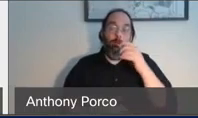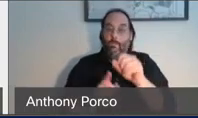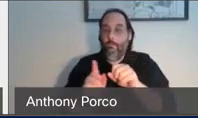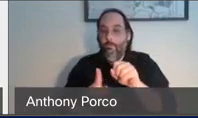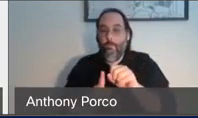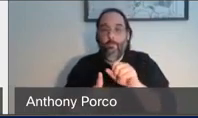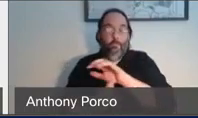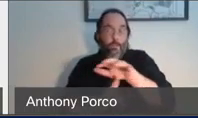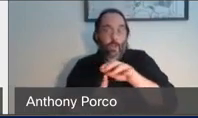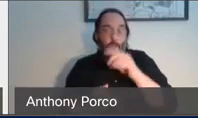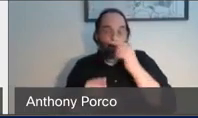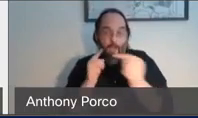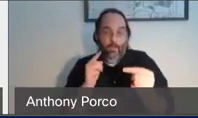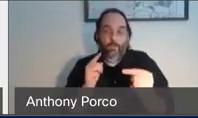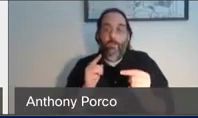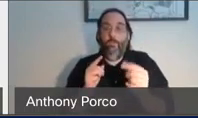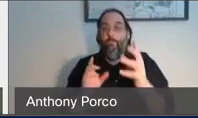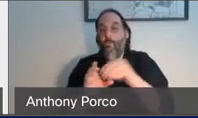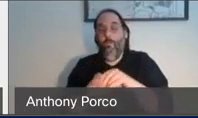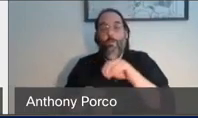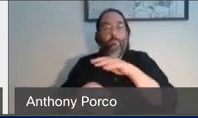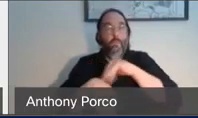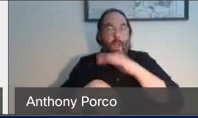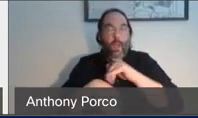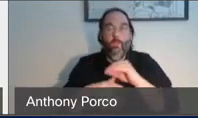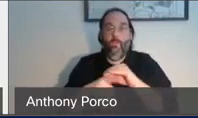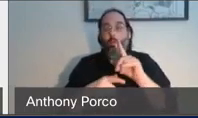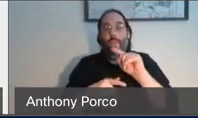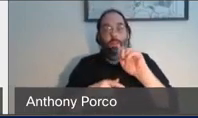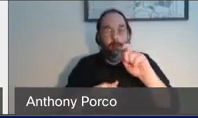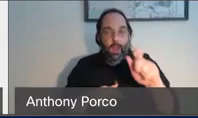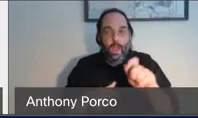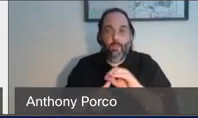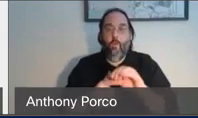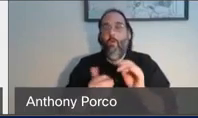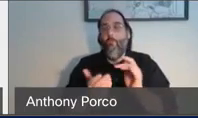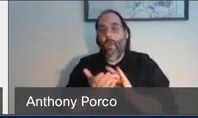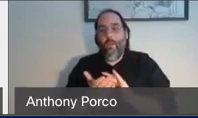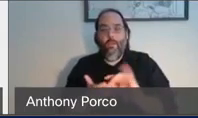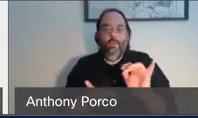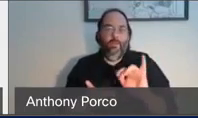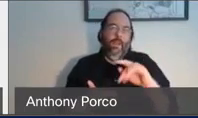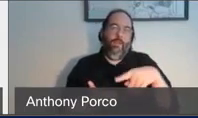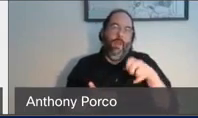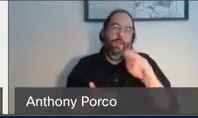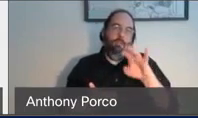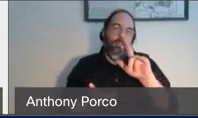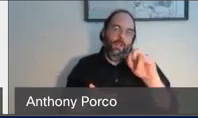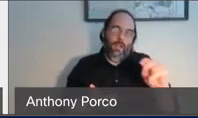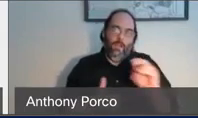environmental allergies, and that would include pets, latex, medicines such as penicillin or